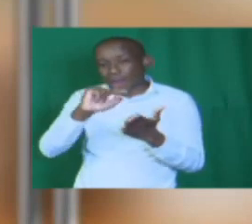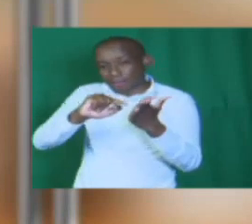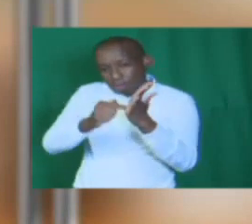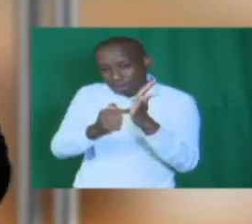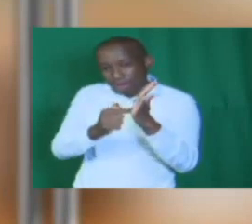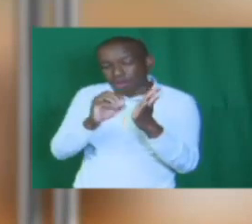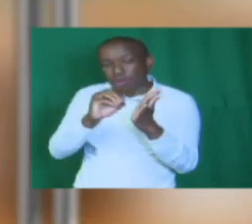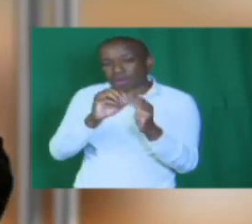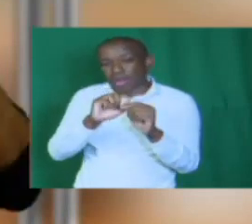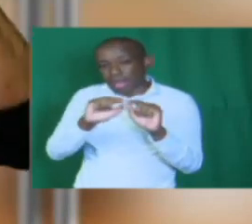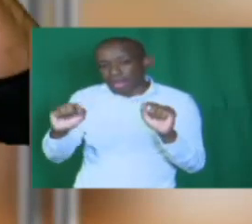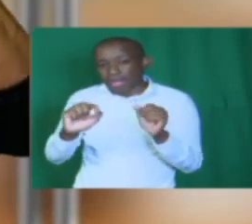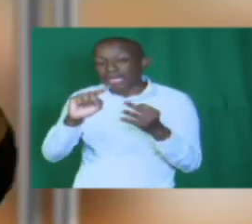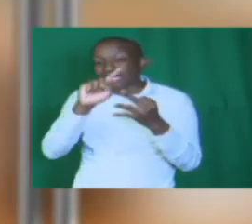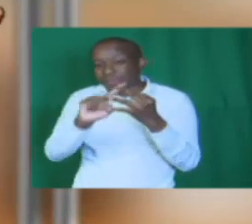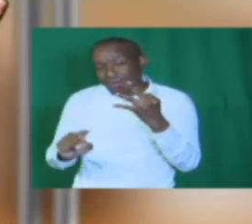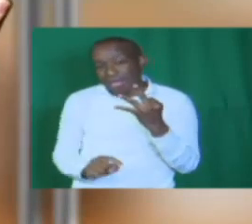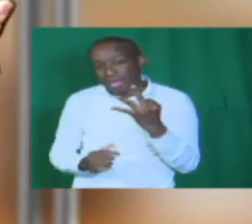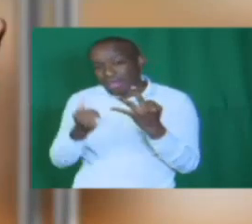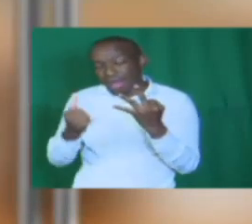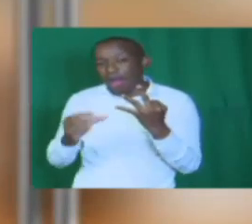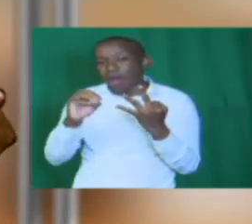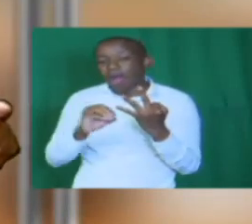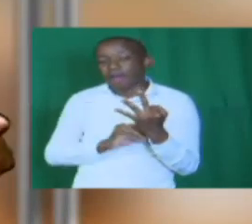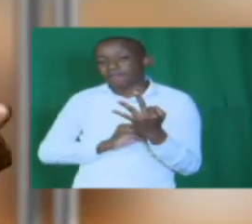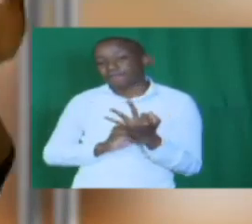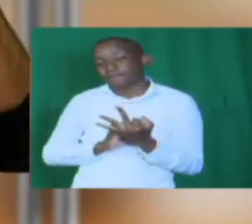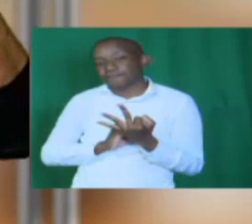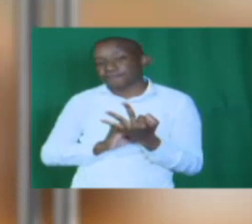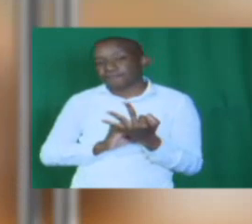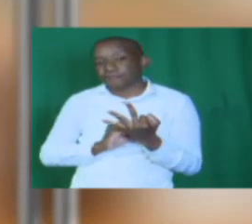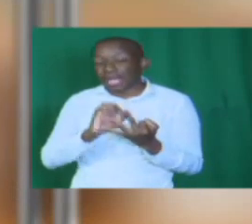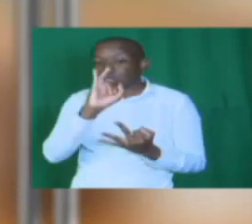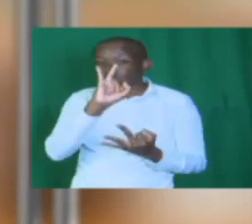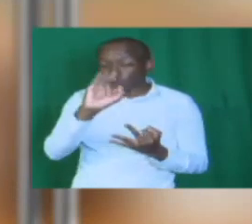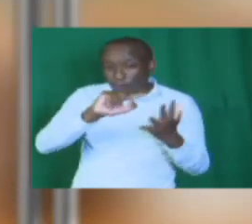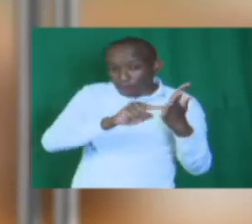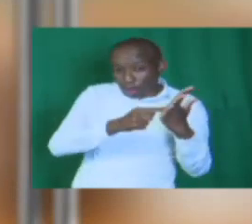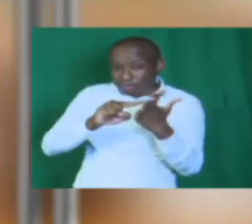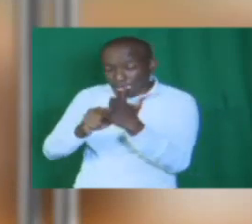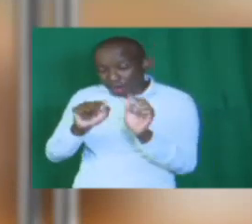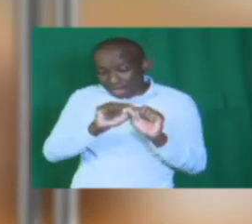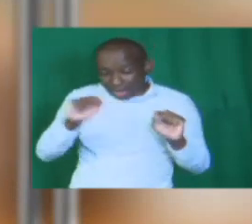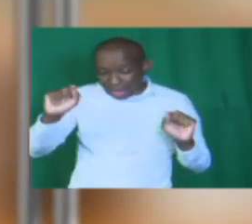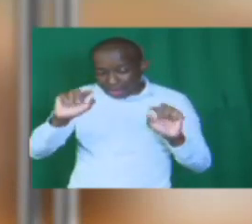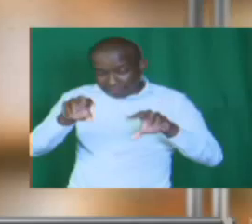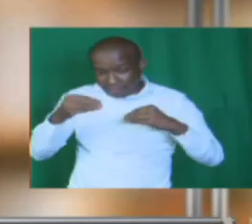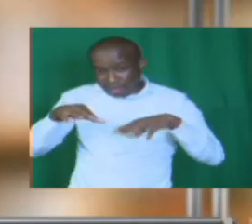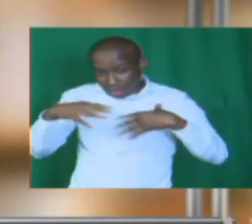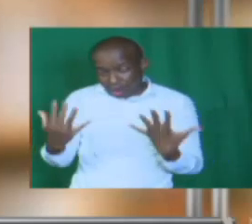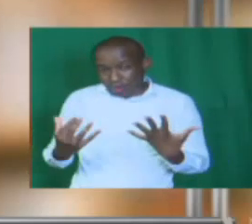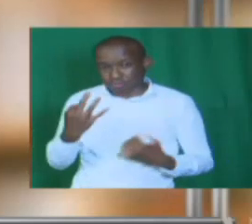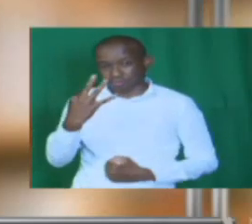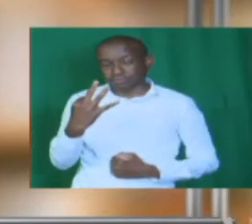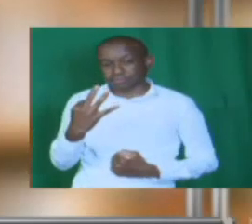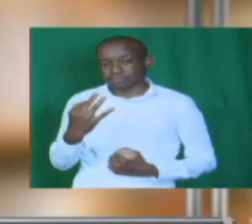line. Condition number 3, the learner has 2 points on the line. Okay, thank you very much,